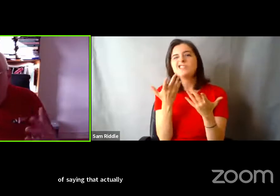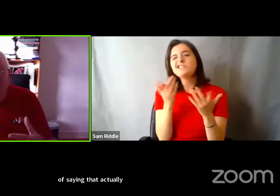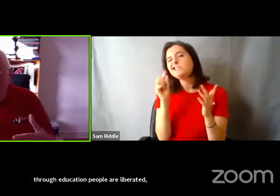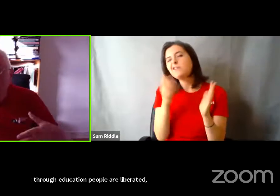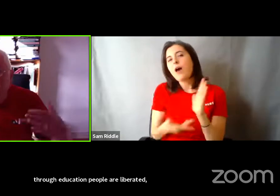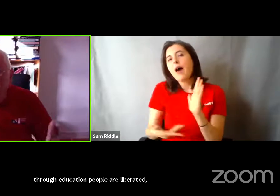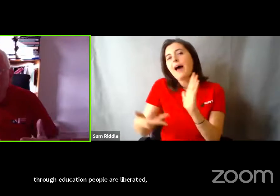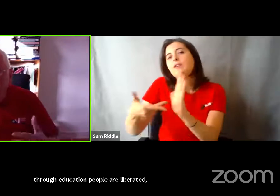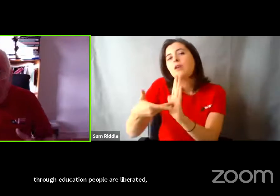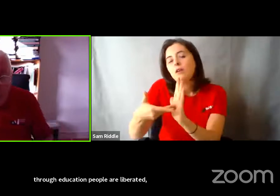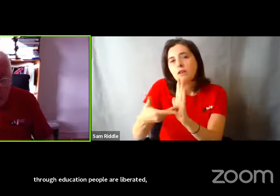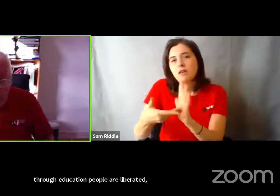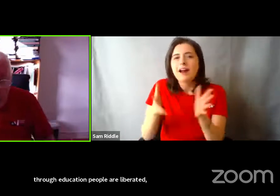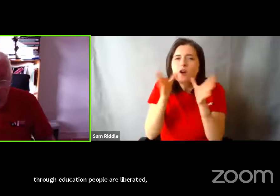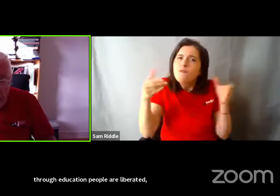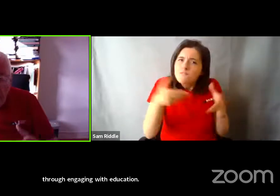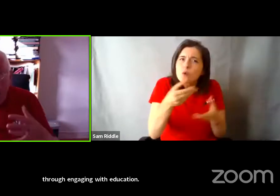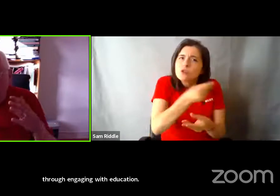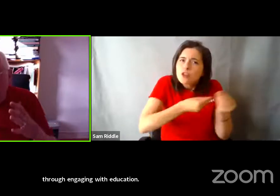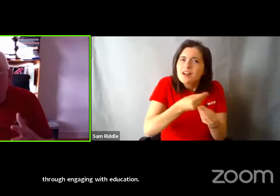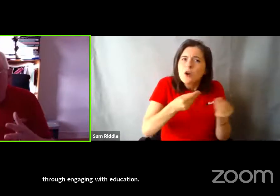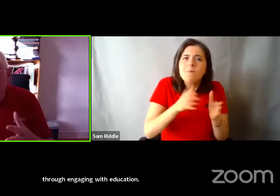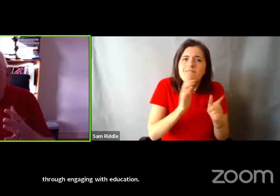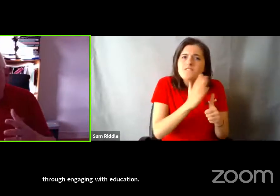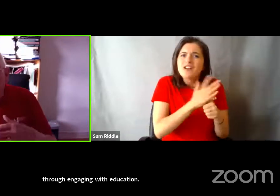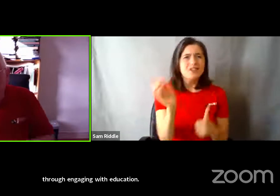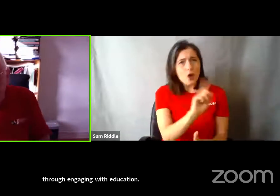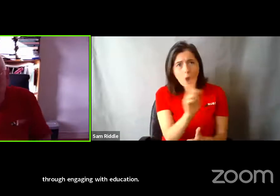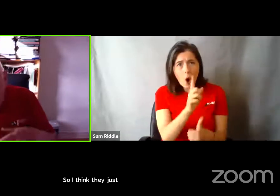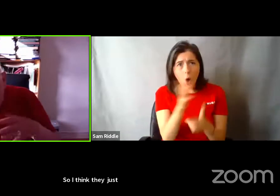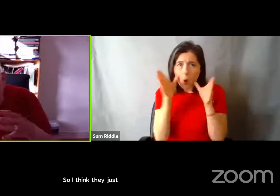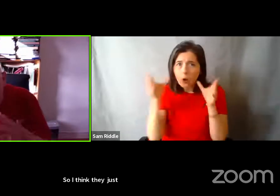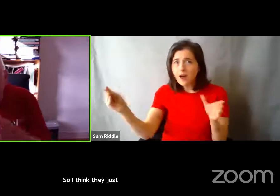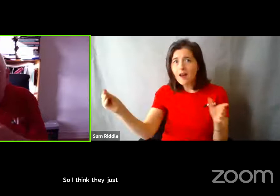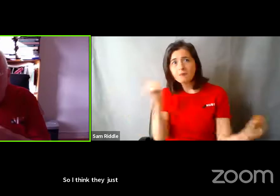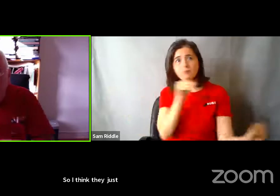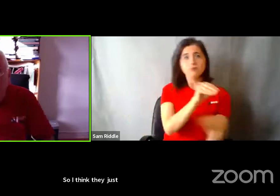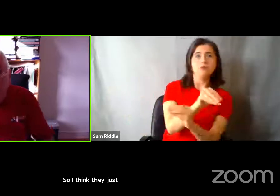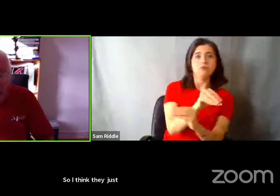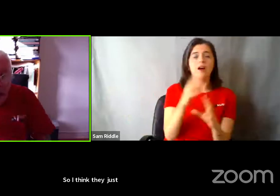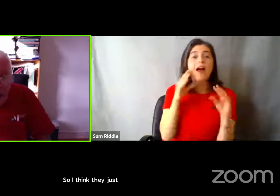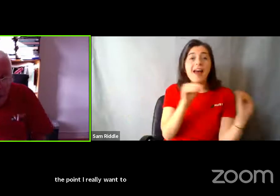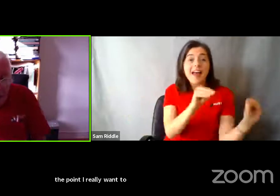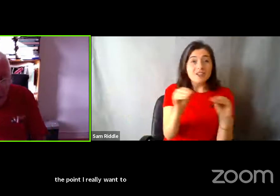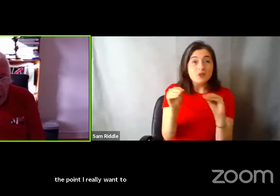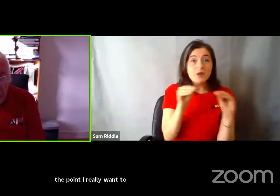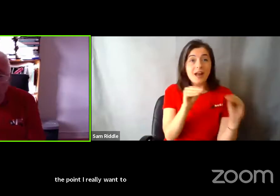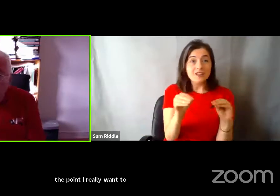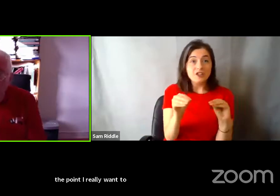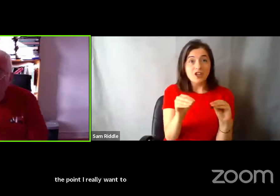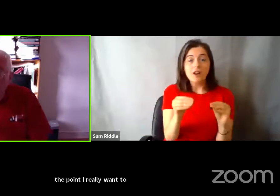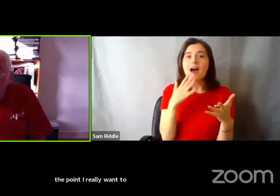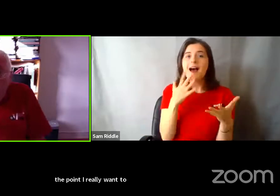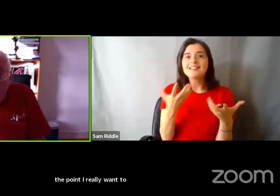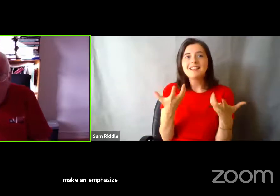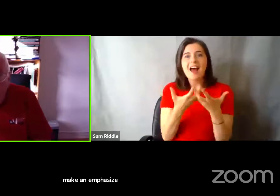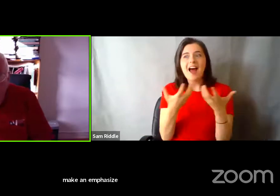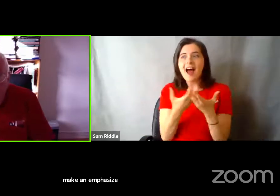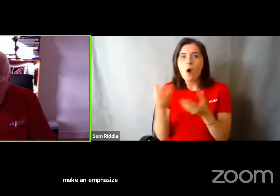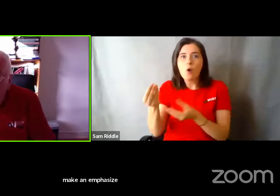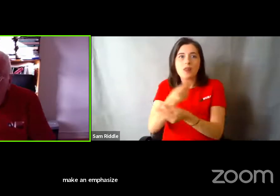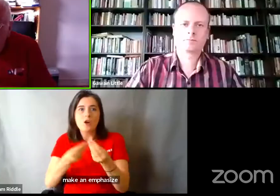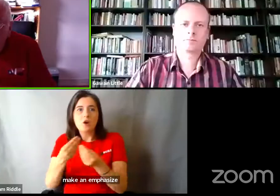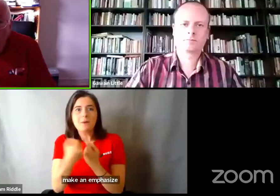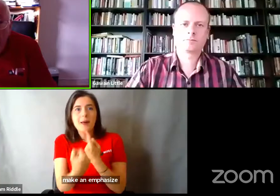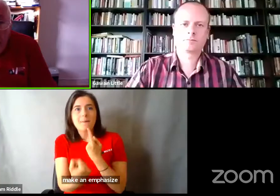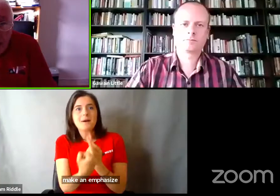the economy and the way the economy is made and the priorities of education, of spending in the economy, are directed towards that. And Cuba has